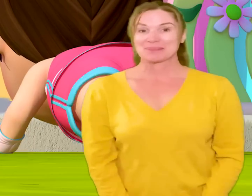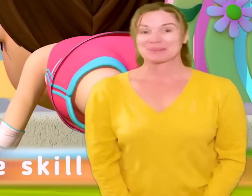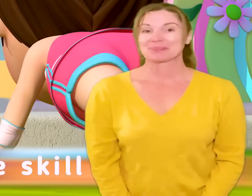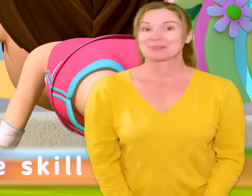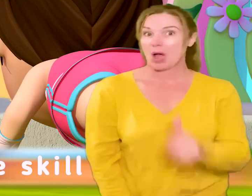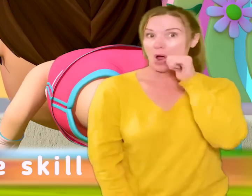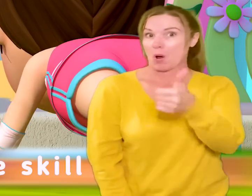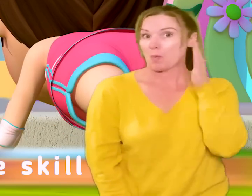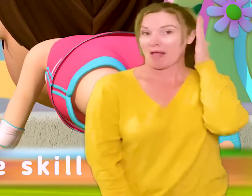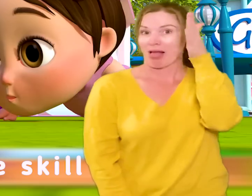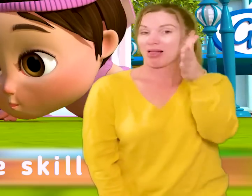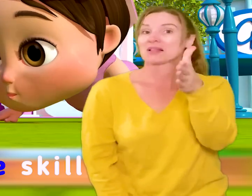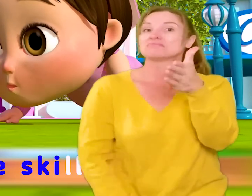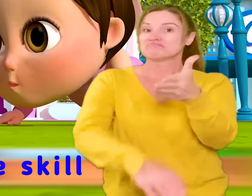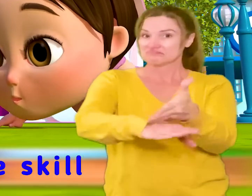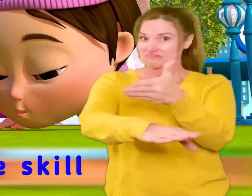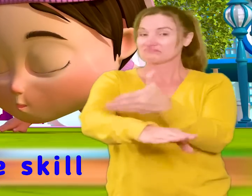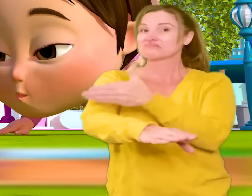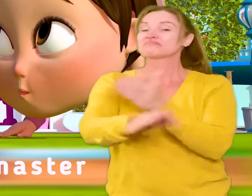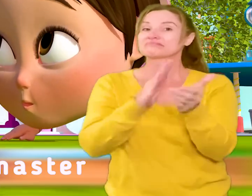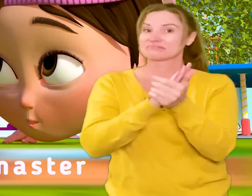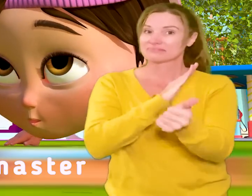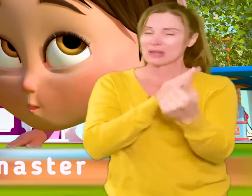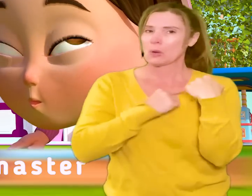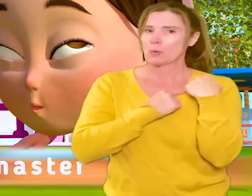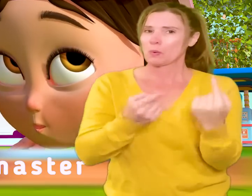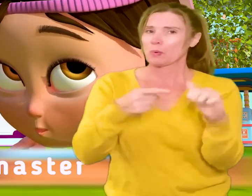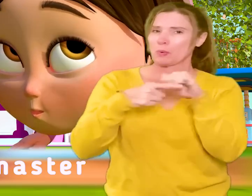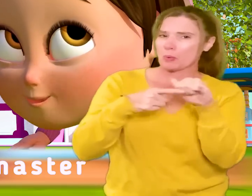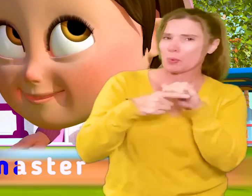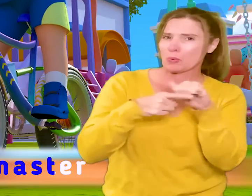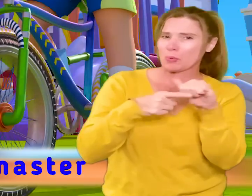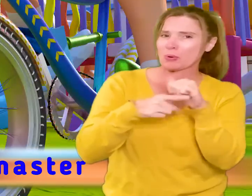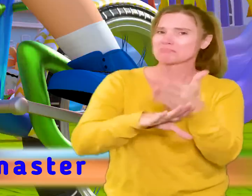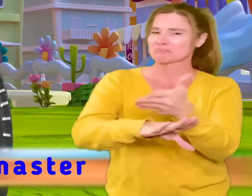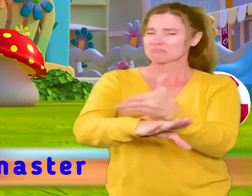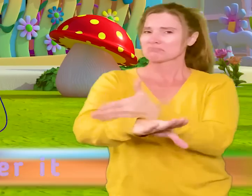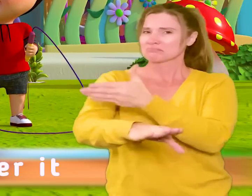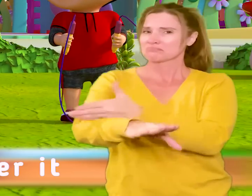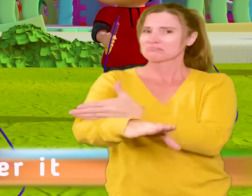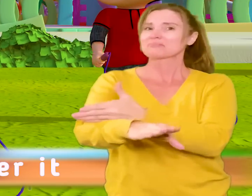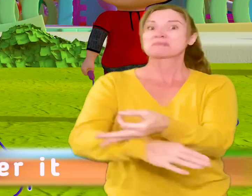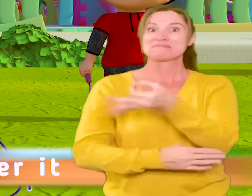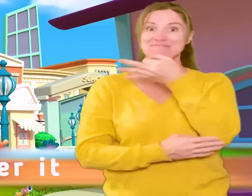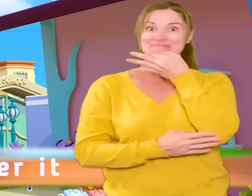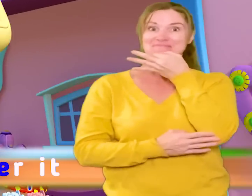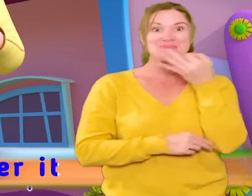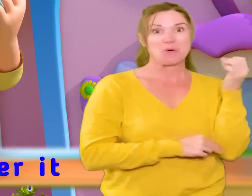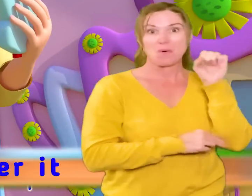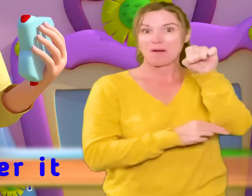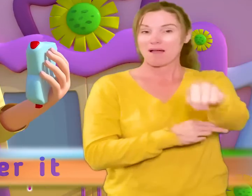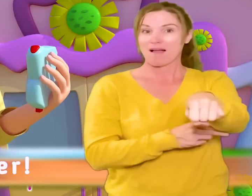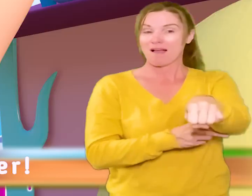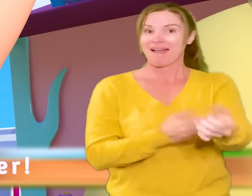scrapers tomorrow we'll bring up the skill we've been trying to master we'll Master it